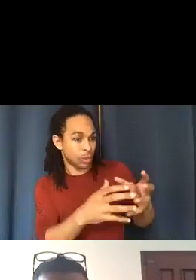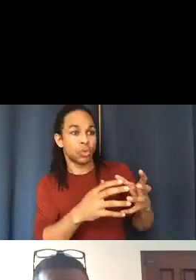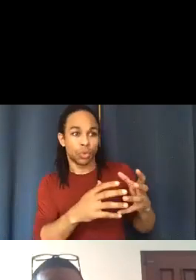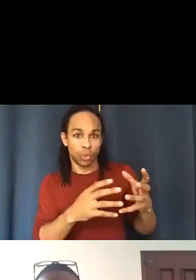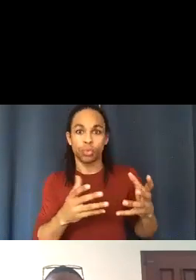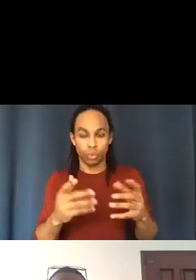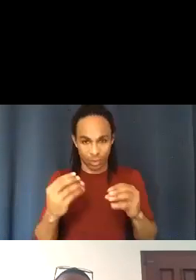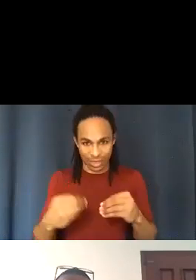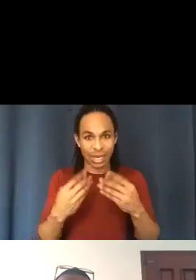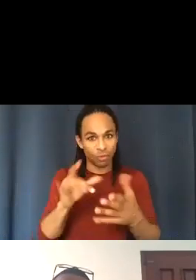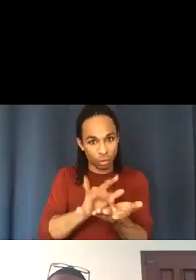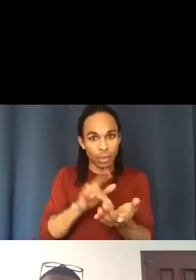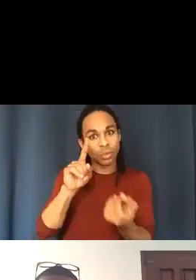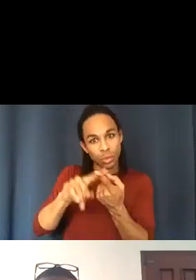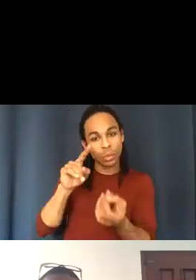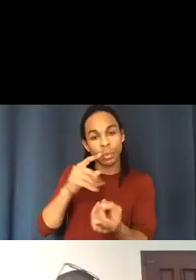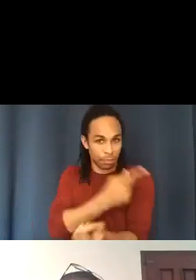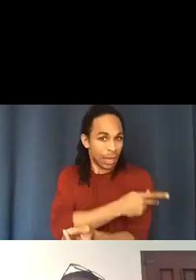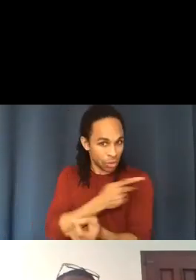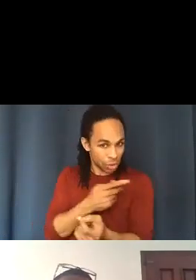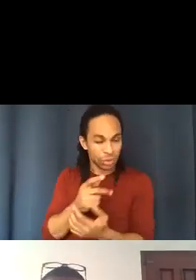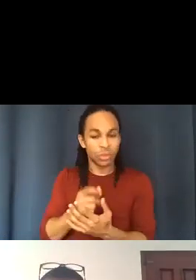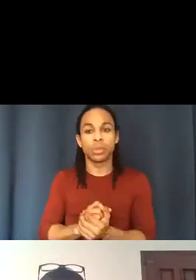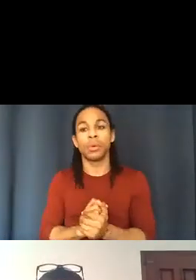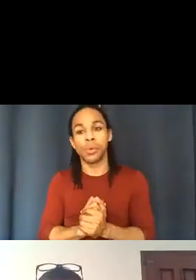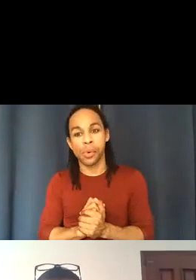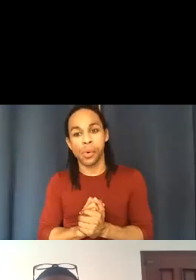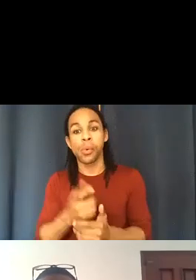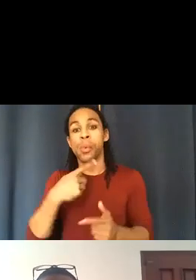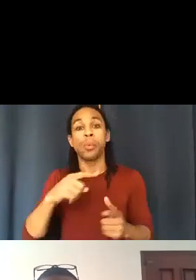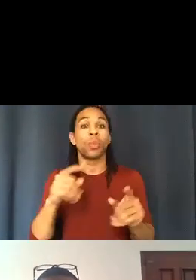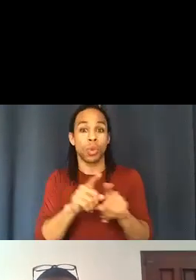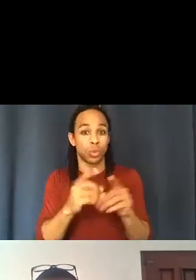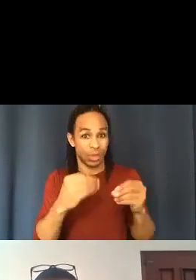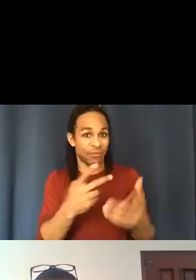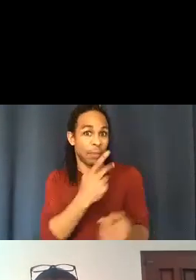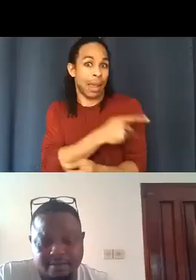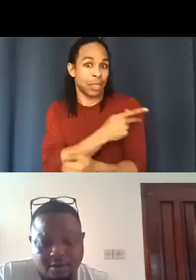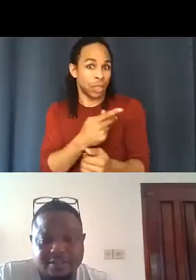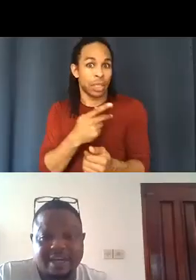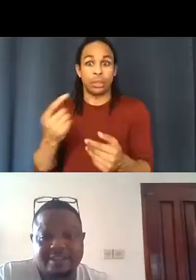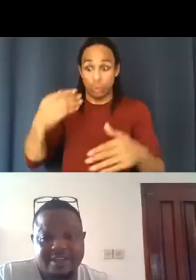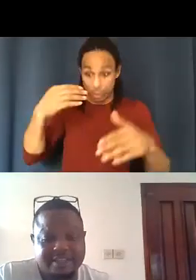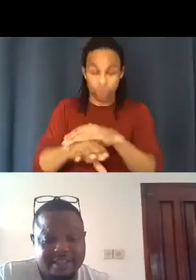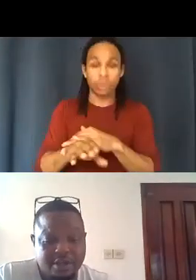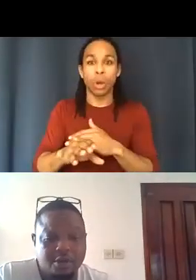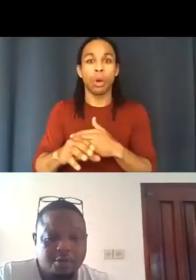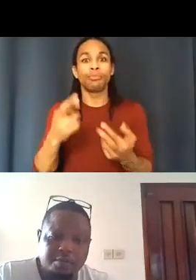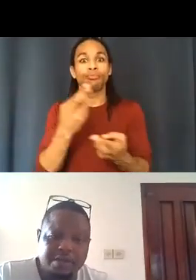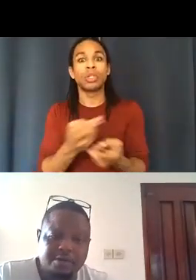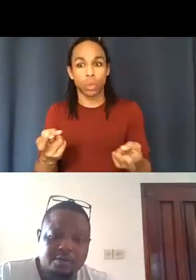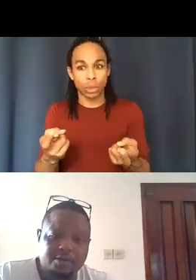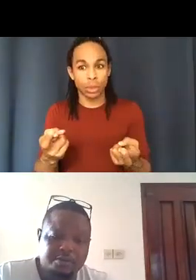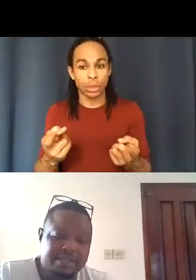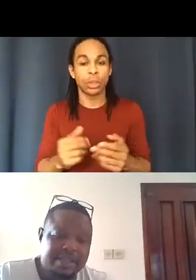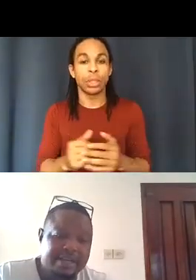case management, in terms of, and we also give them some resources, but in terms of contact tracing, what we